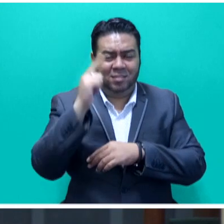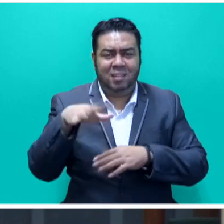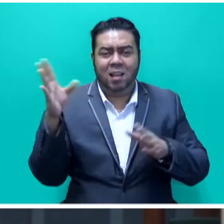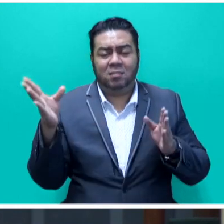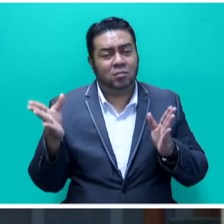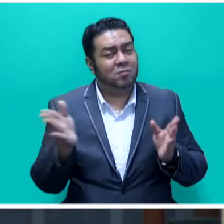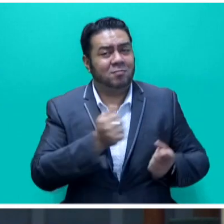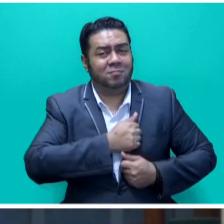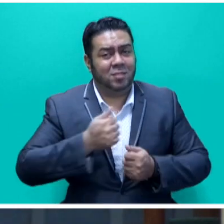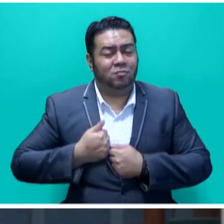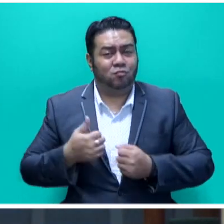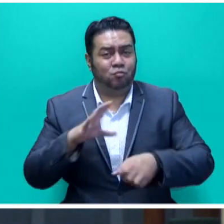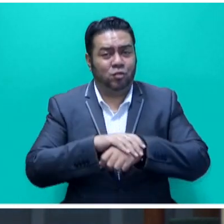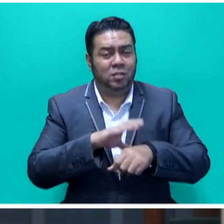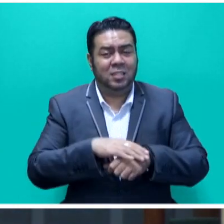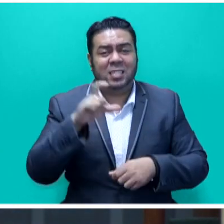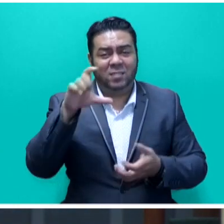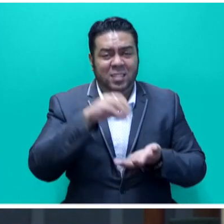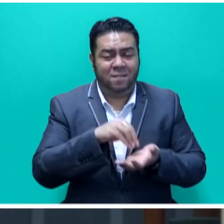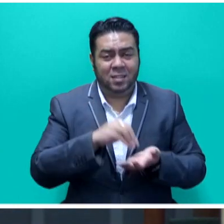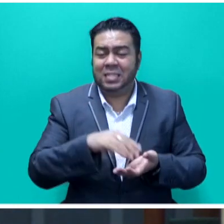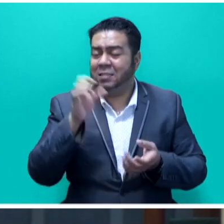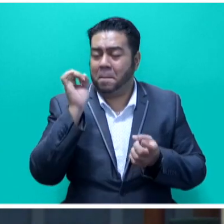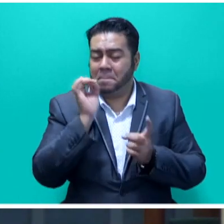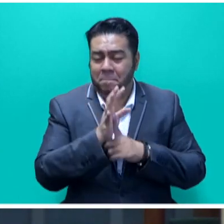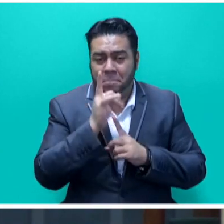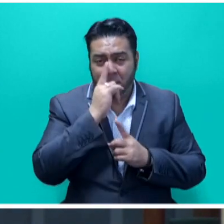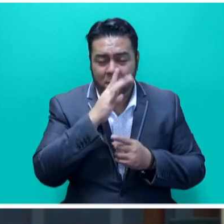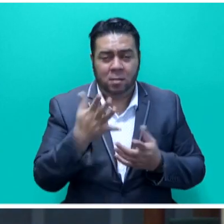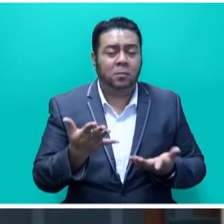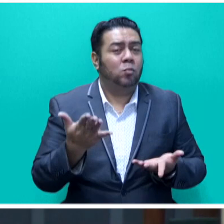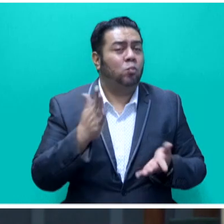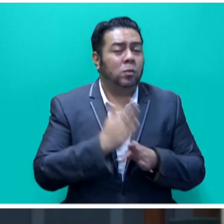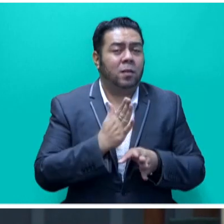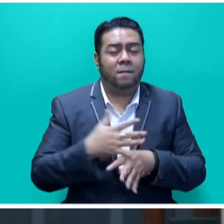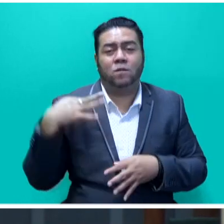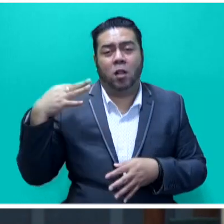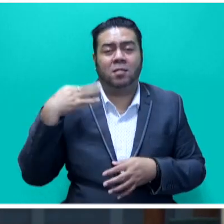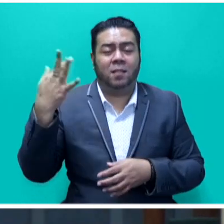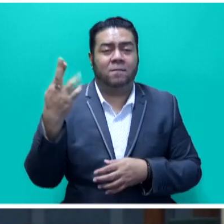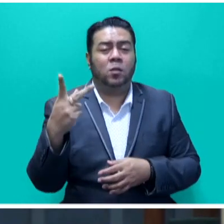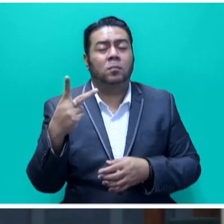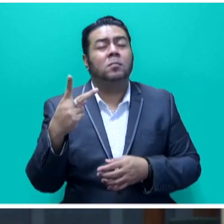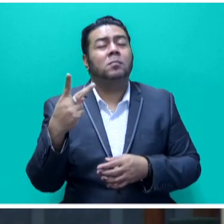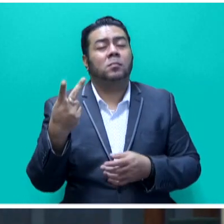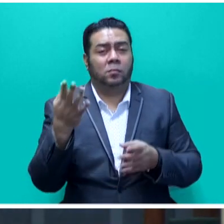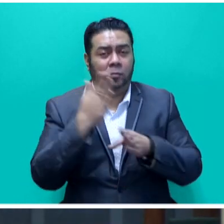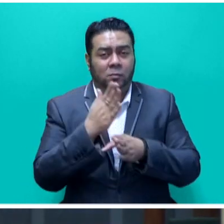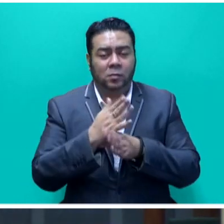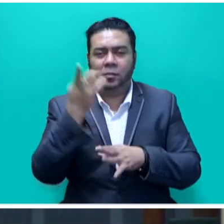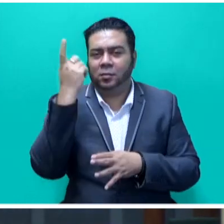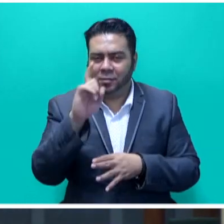force staff, civil servants, essential service providers, and volunteers for their commitment and diligence in carrying out the call of